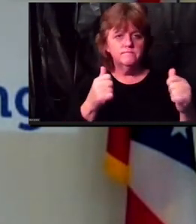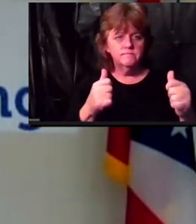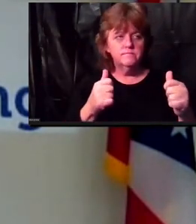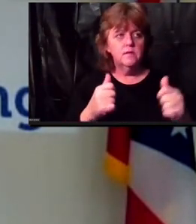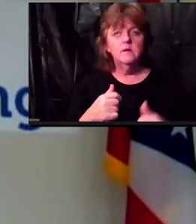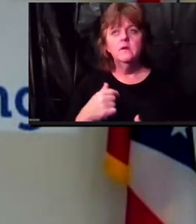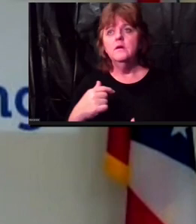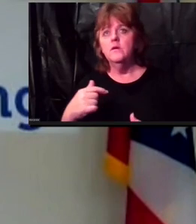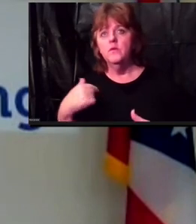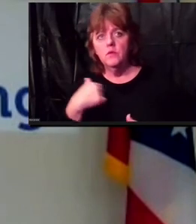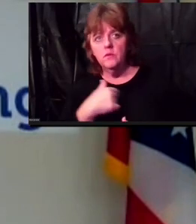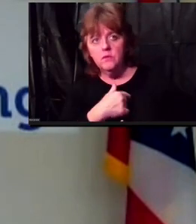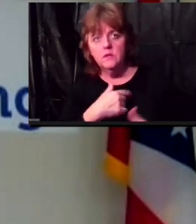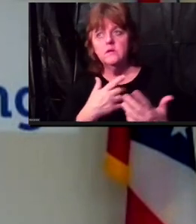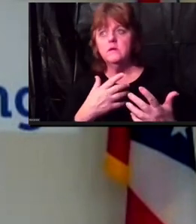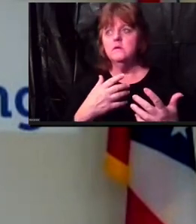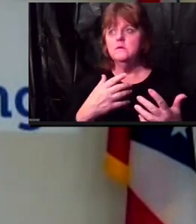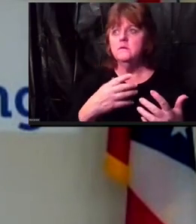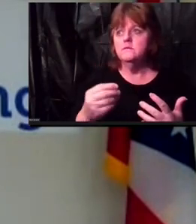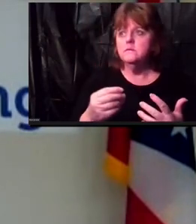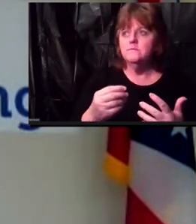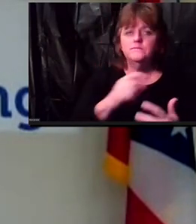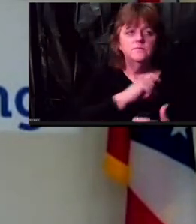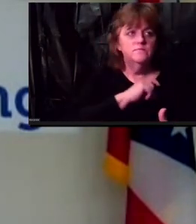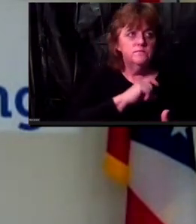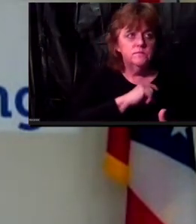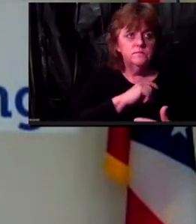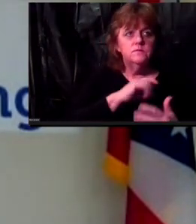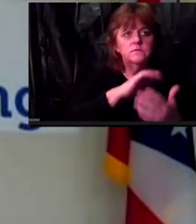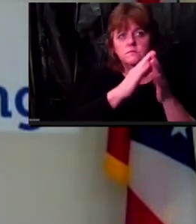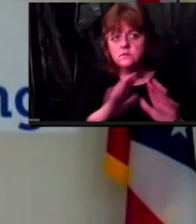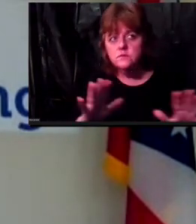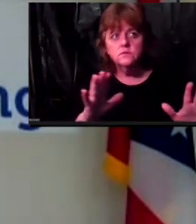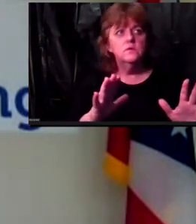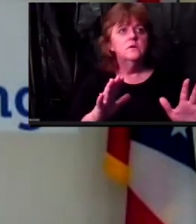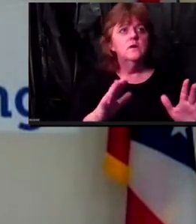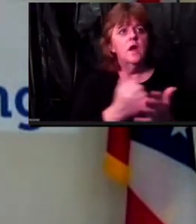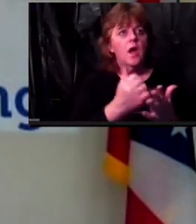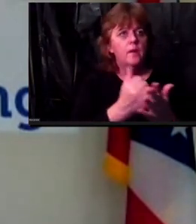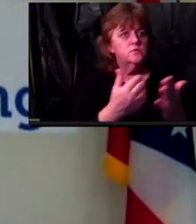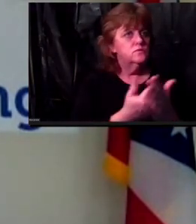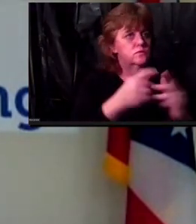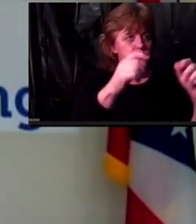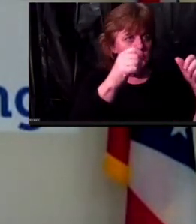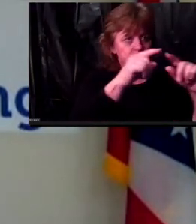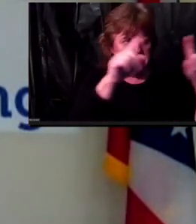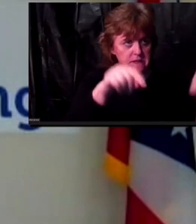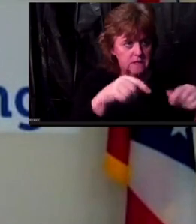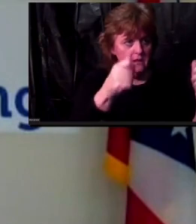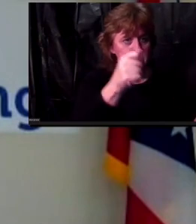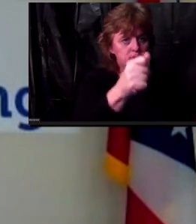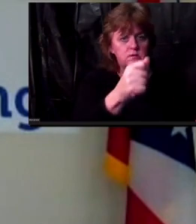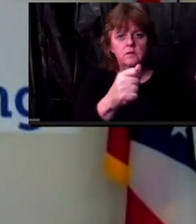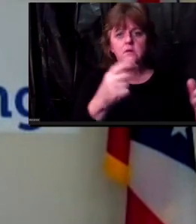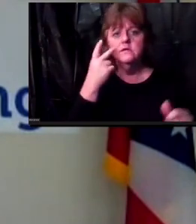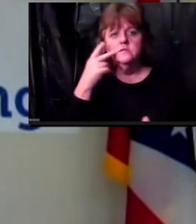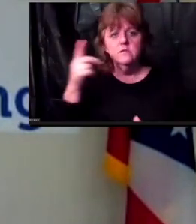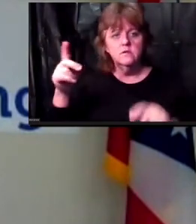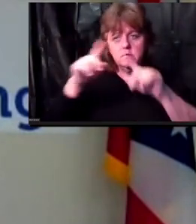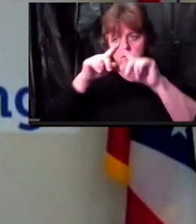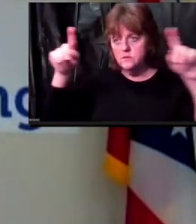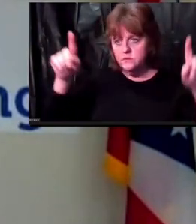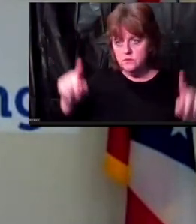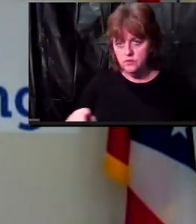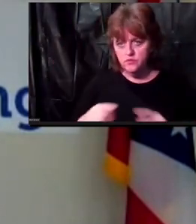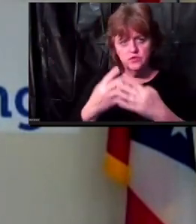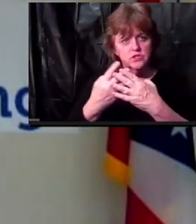peace officers were out there and they were helping install the new signs. And the new signs, you should be able to see it up here on the screen. It's